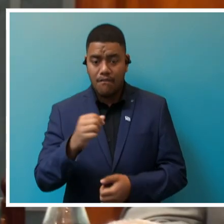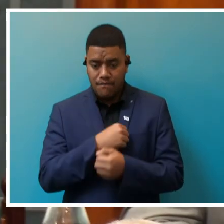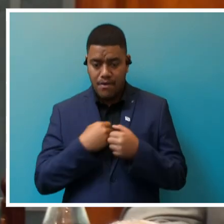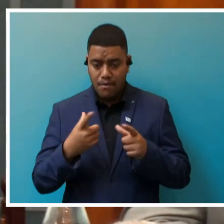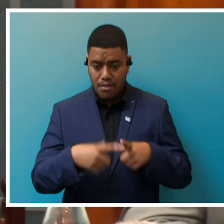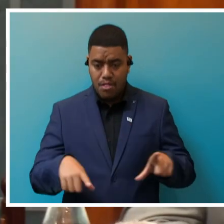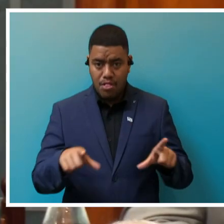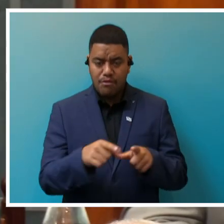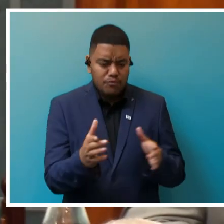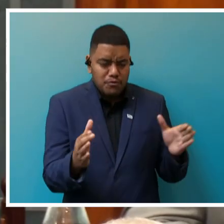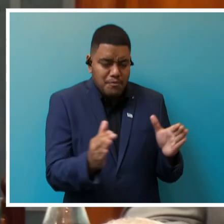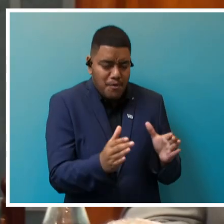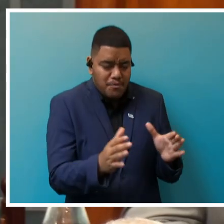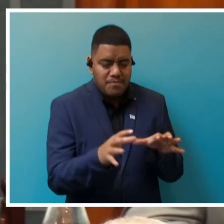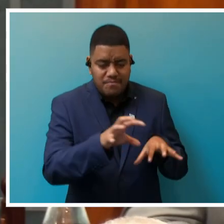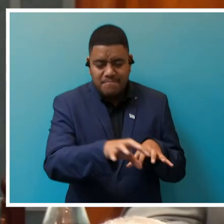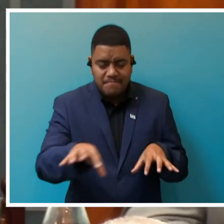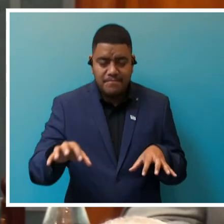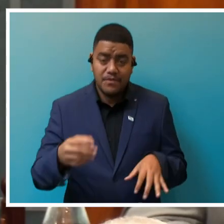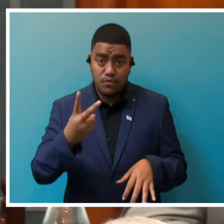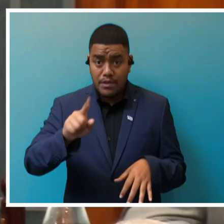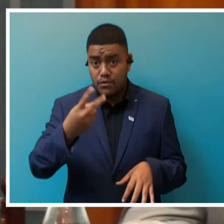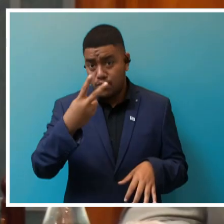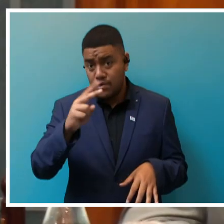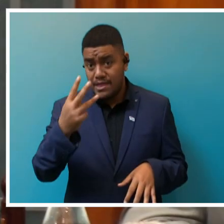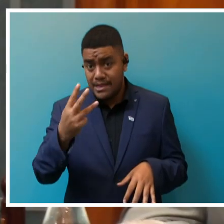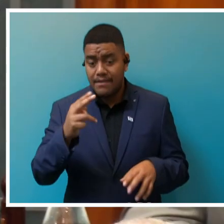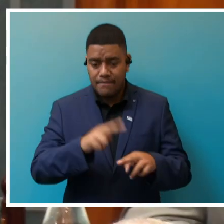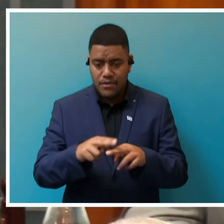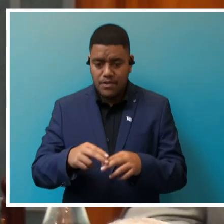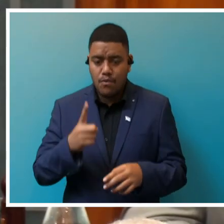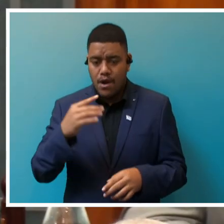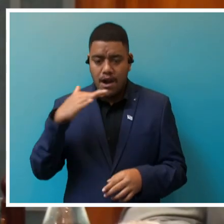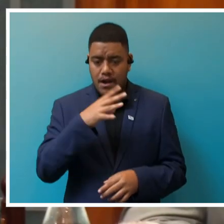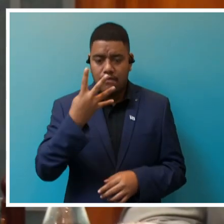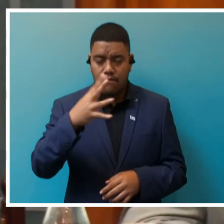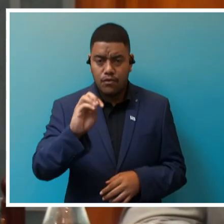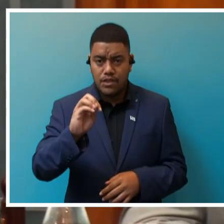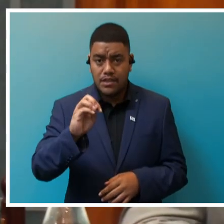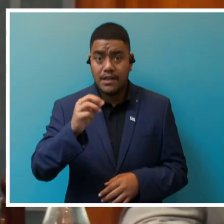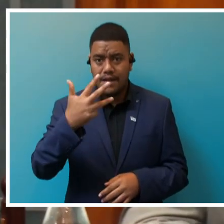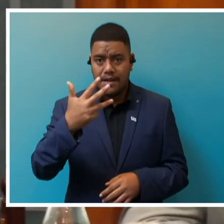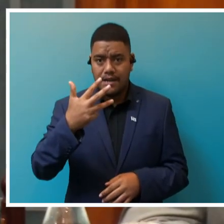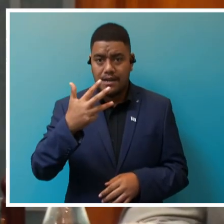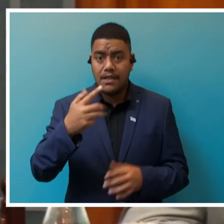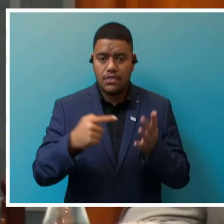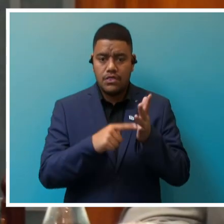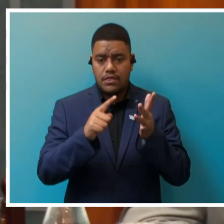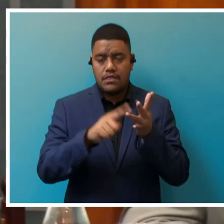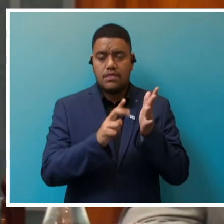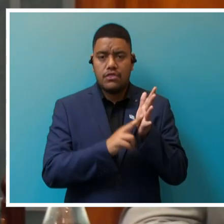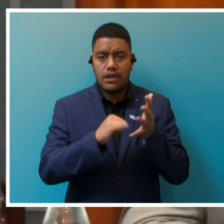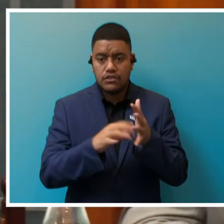smallholder producers. Hence, in 2023, Fiji produced 49 tons of sheep